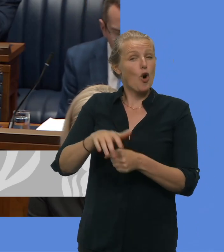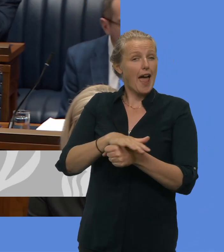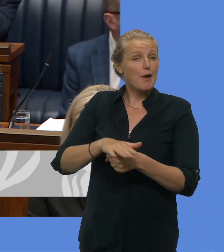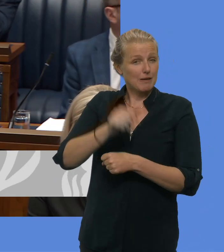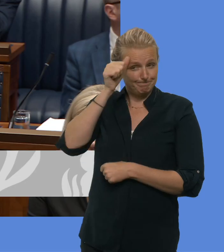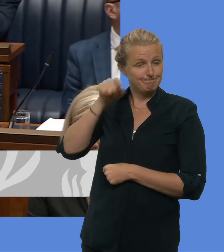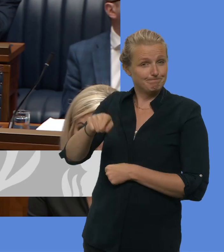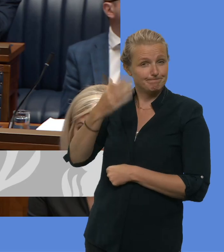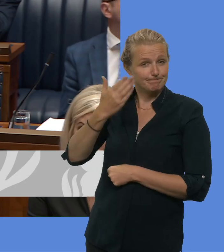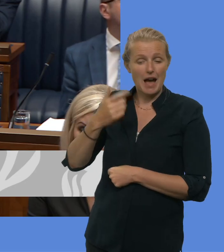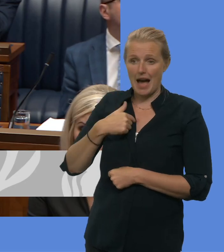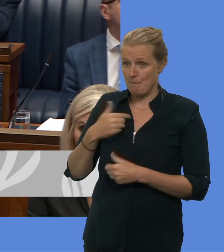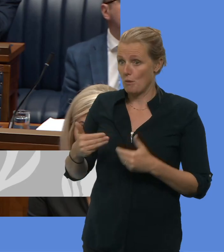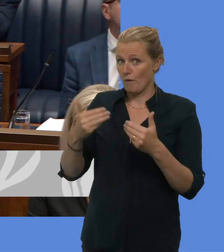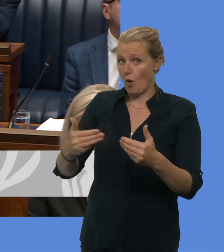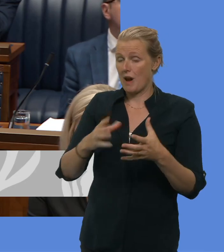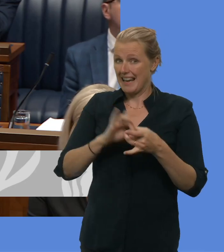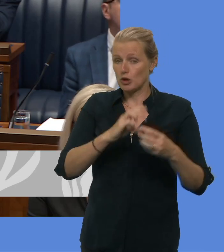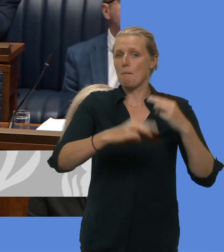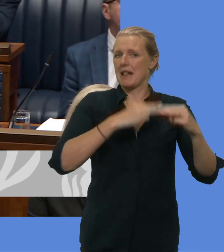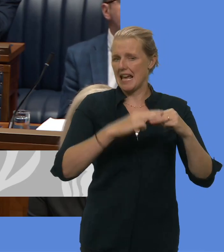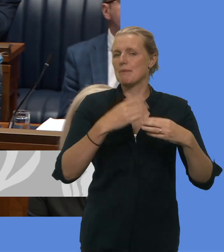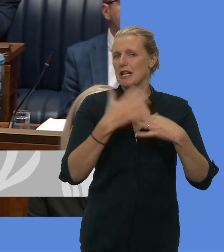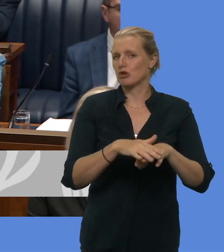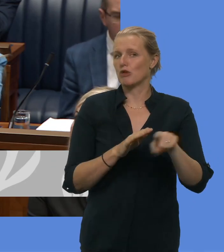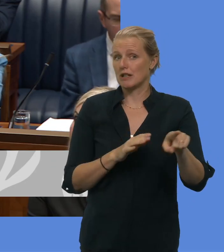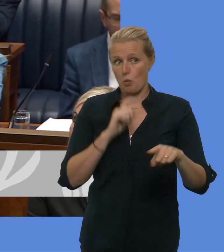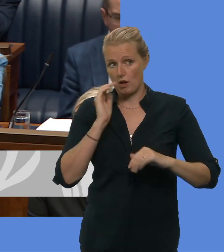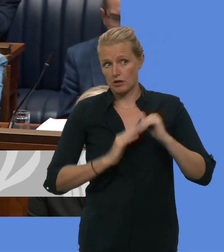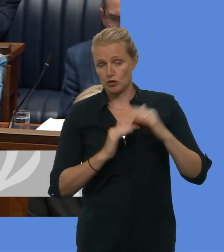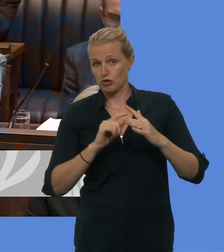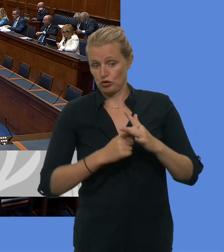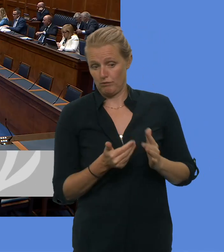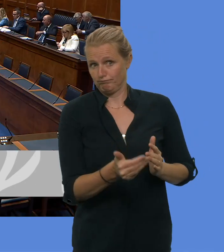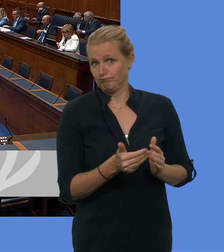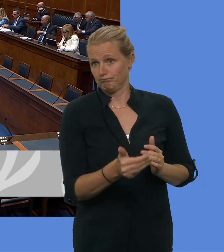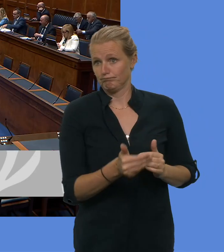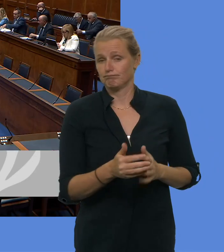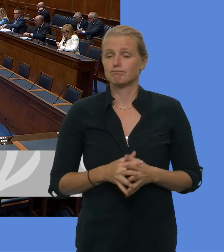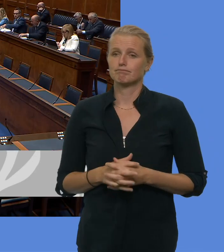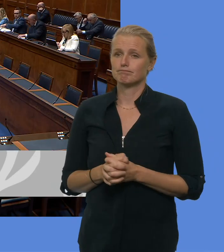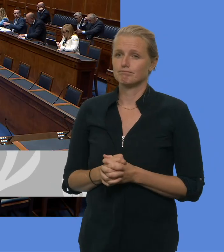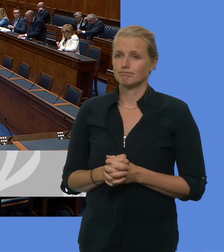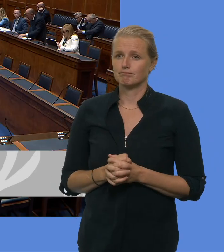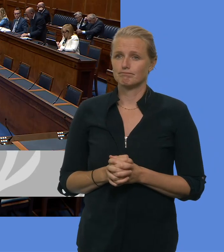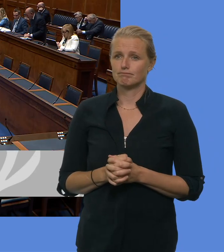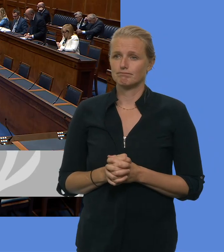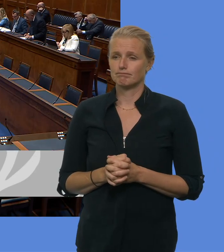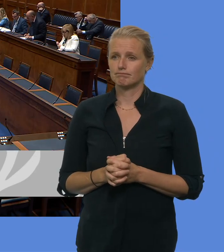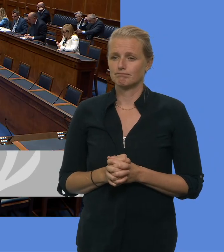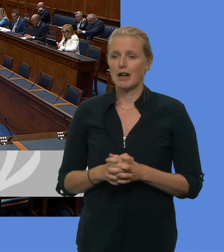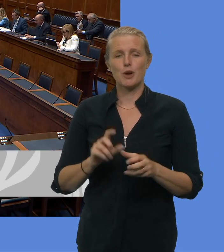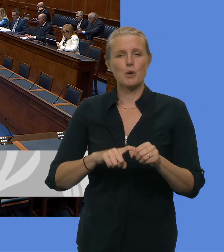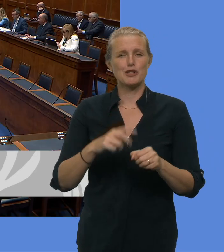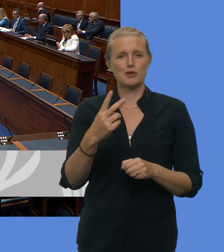constituency, I was able to move forward on Millennium Integrated, and construction will commence imminently. William Question number 2, Mr.